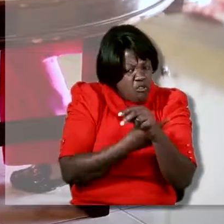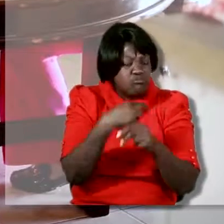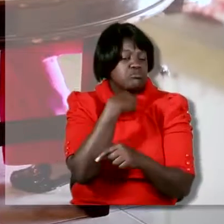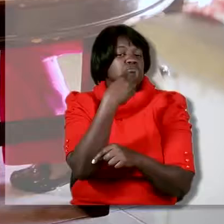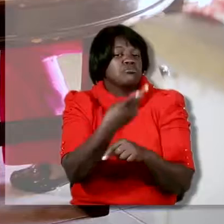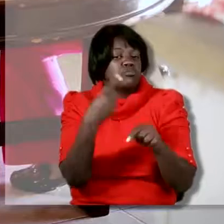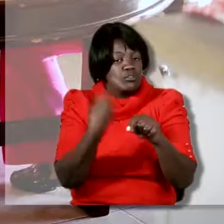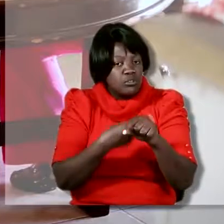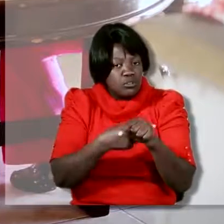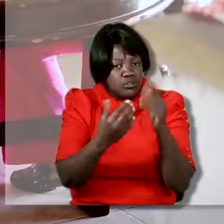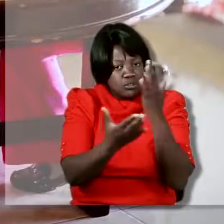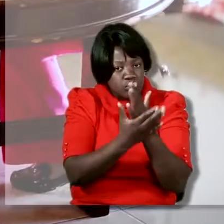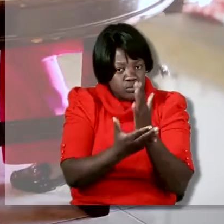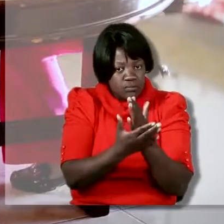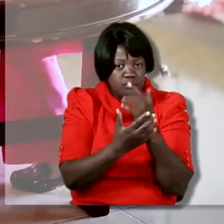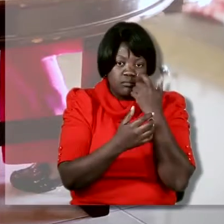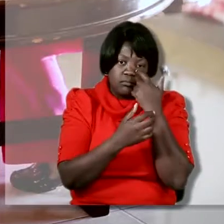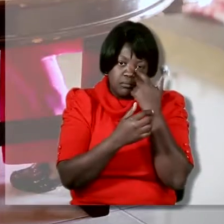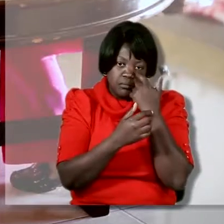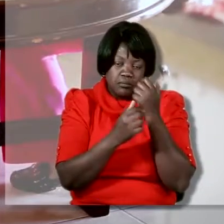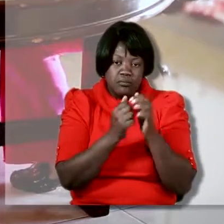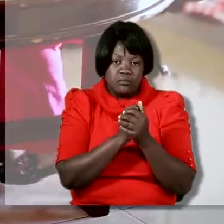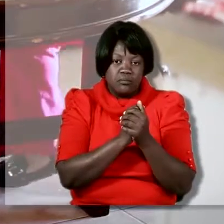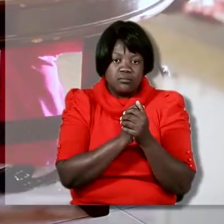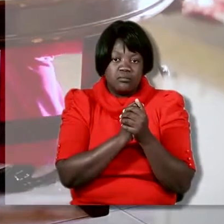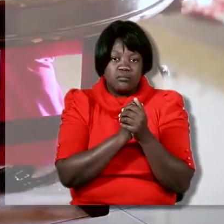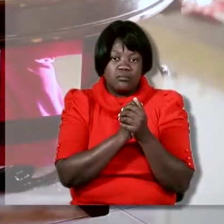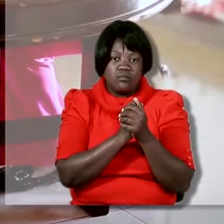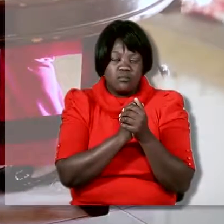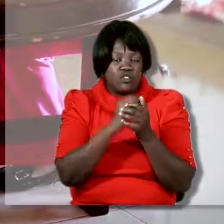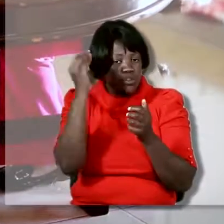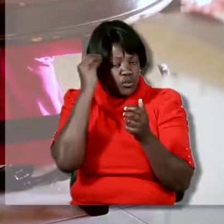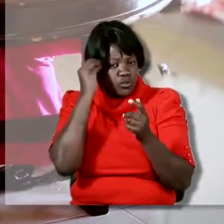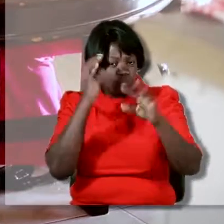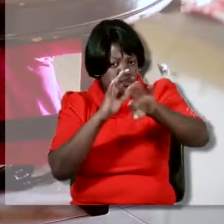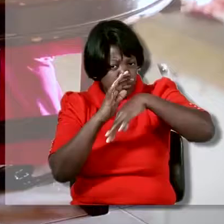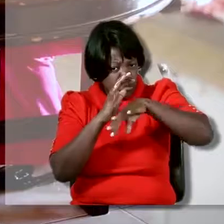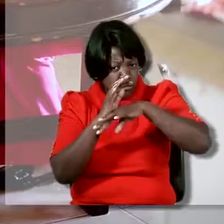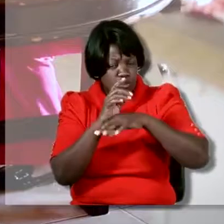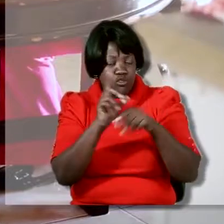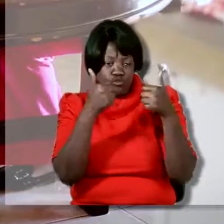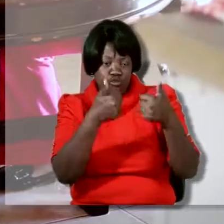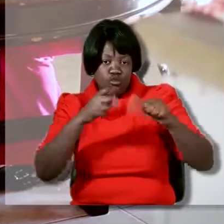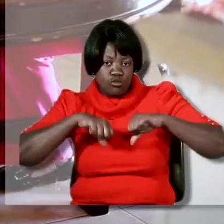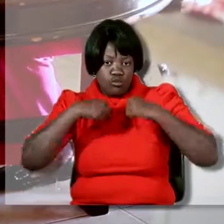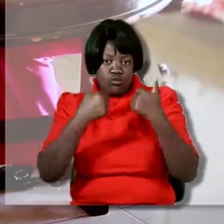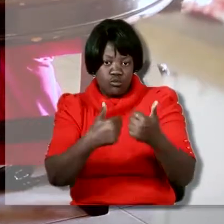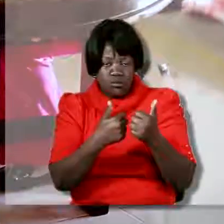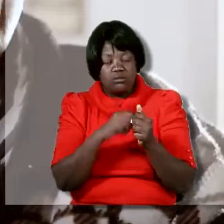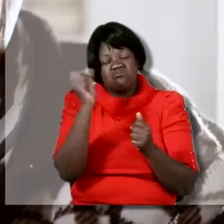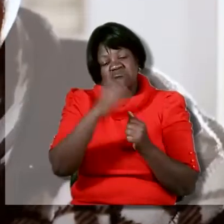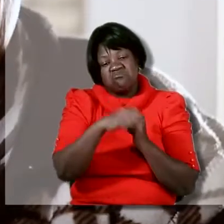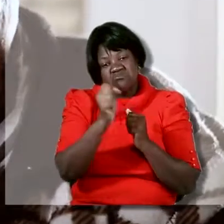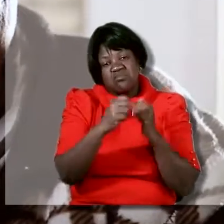veggies are good for you, right? In this house, we know it well, Mom. You tell us all the